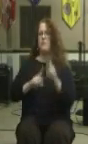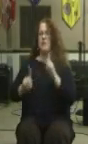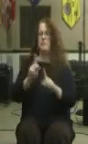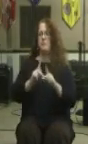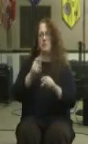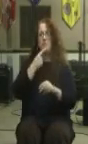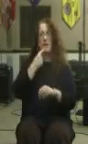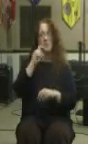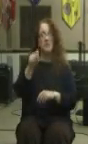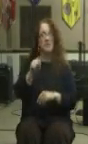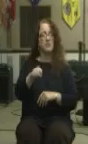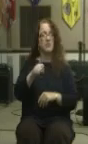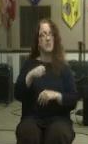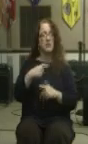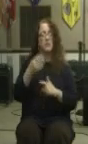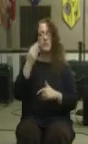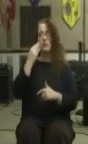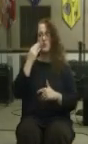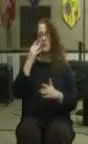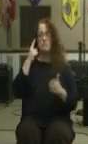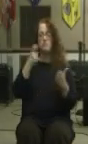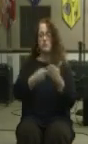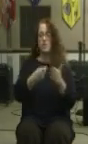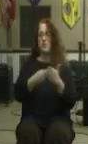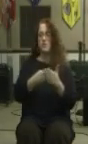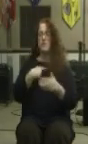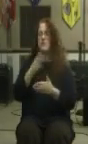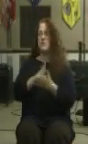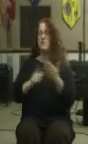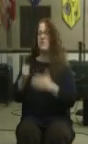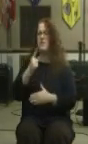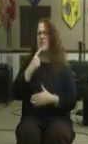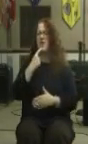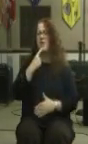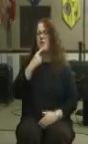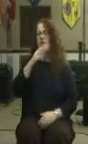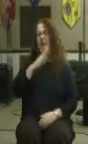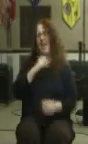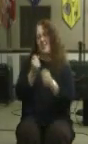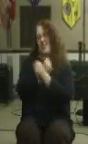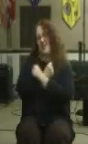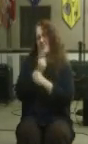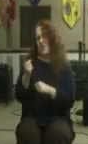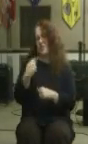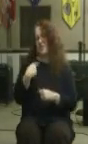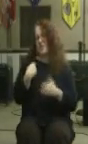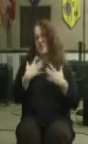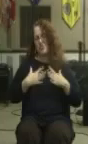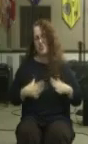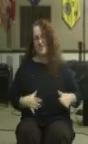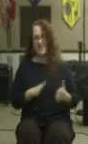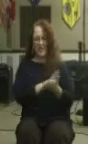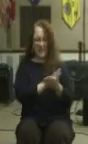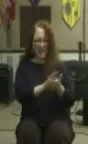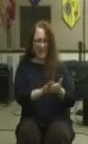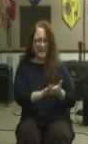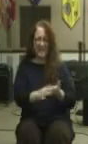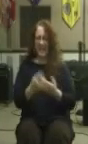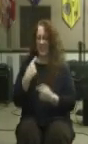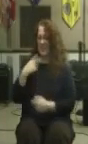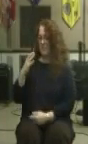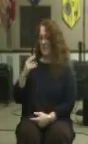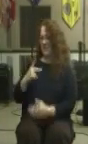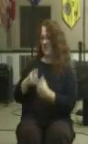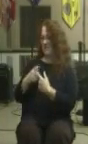Oh, I see a few people shaking their heads. Your hypocrisy shows. You can go to someone and be, oh, I love you. And like, oh, you dress